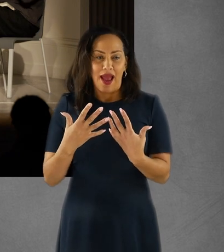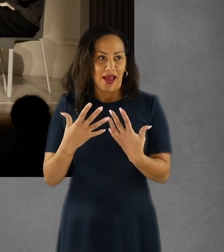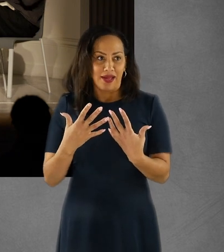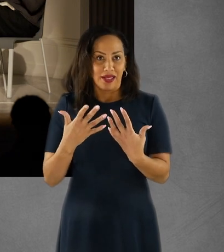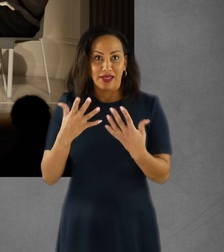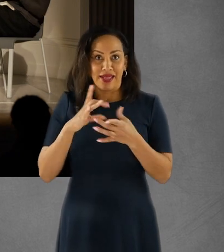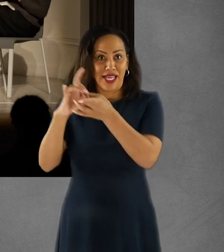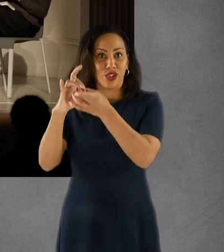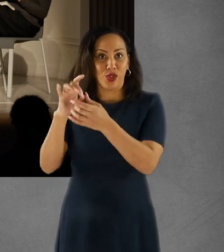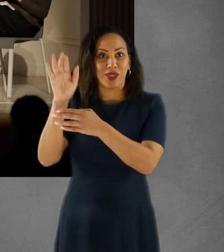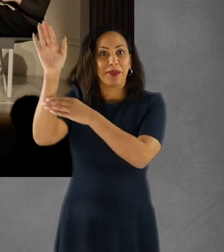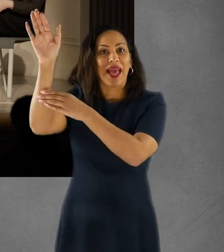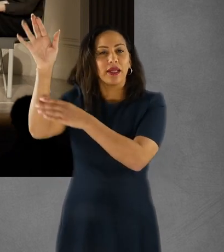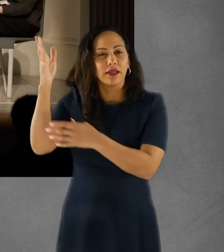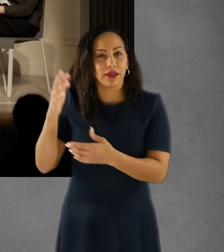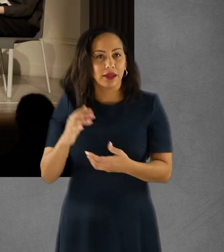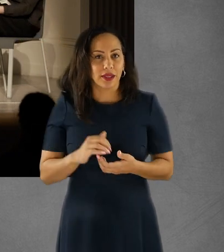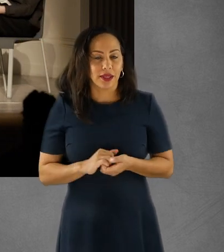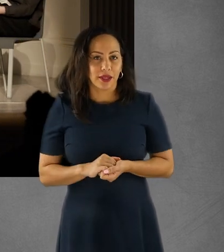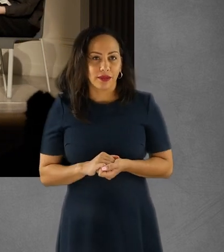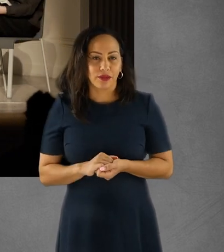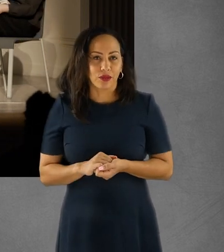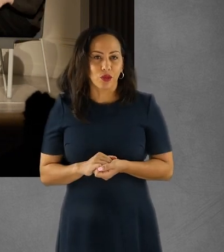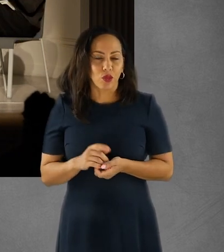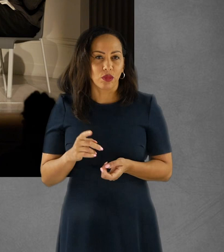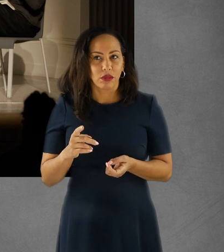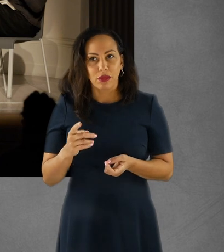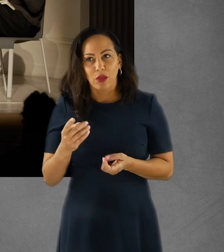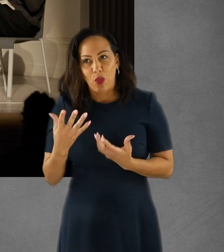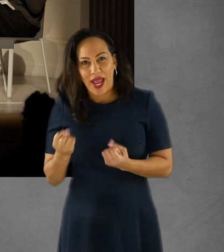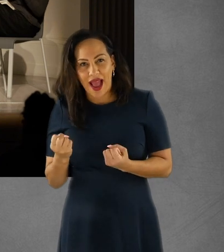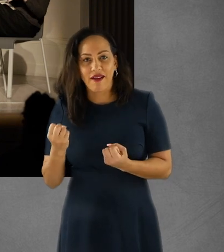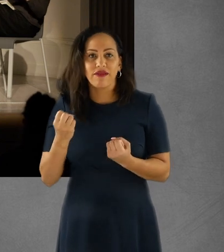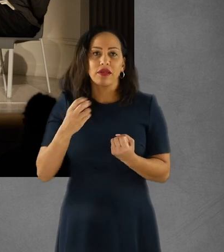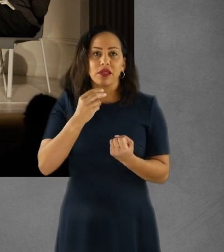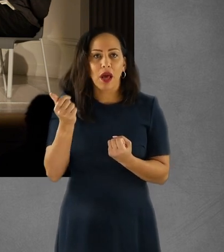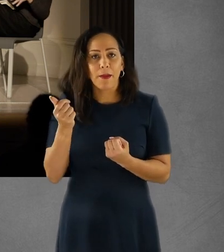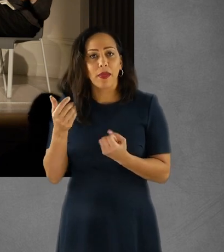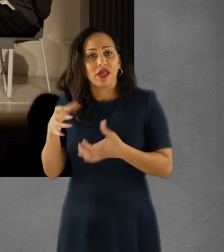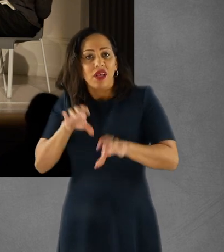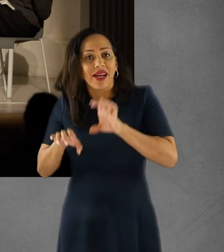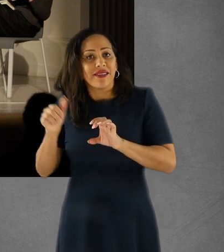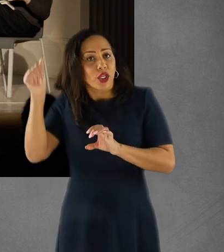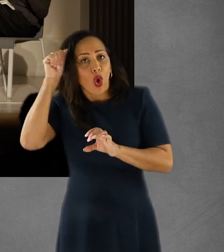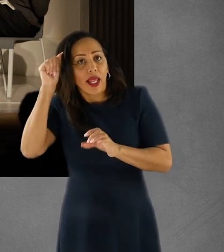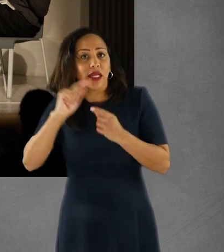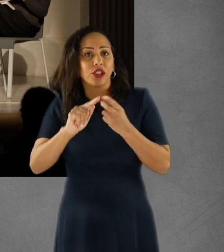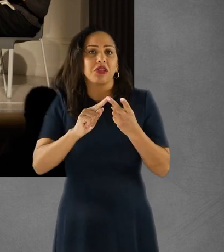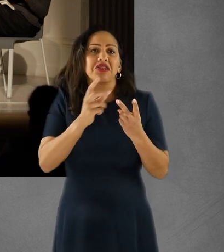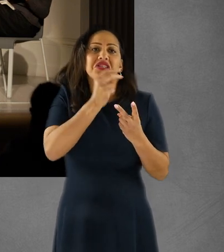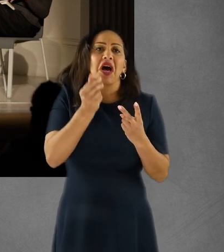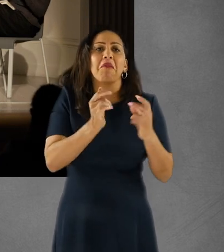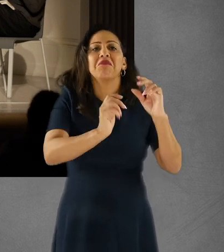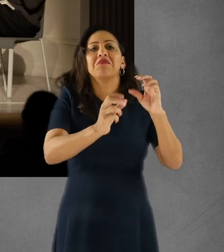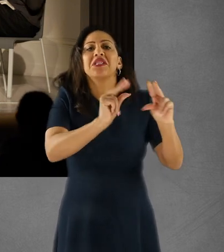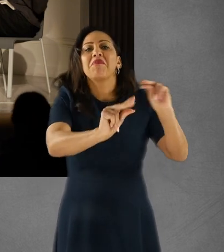is currently speculative. I mean, in the sense that there are, you know, atoms and particles that make up the human body in most